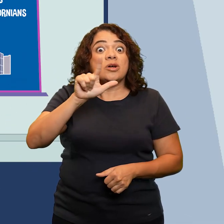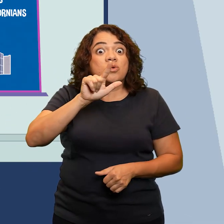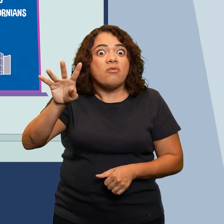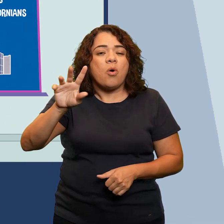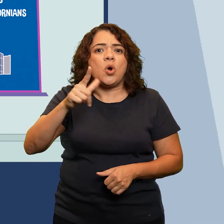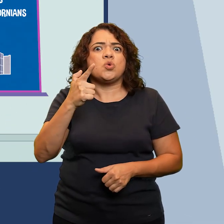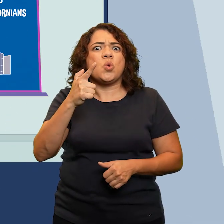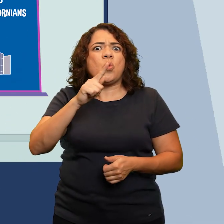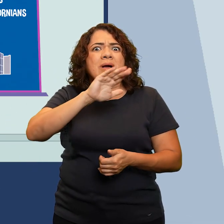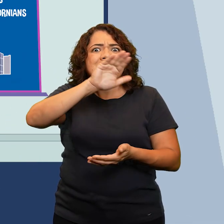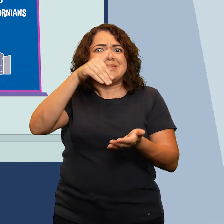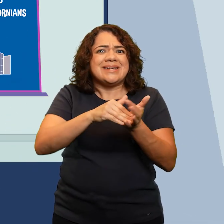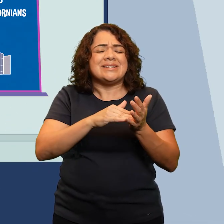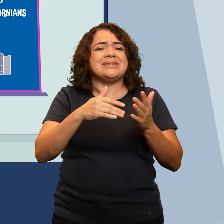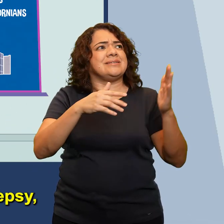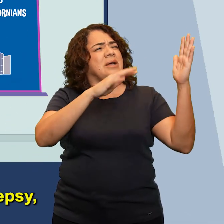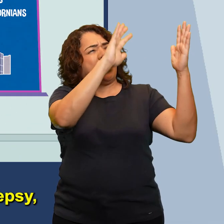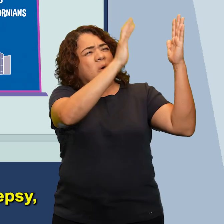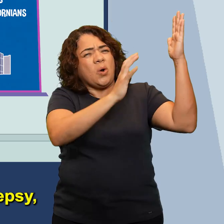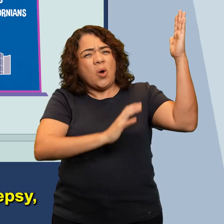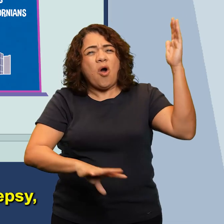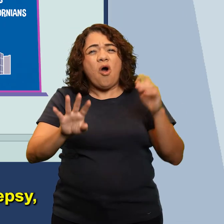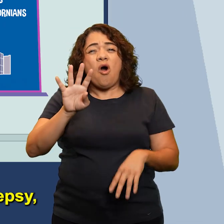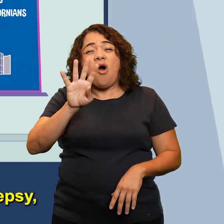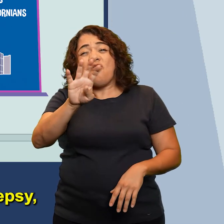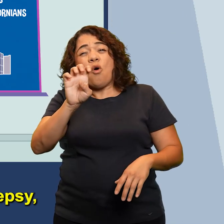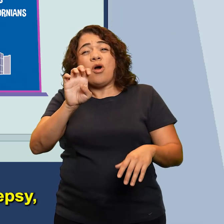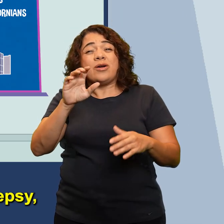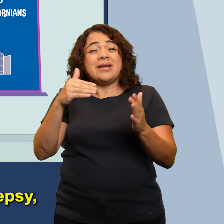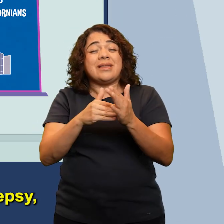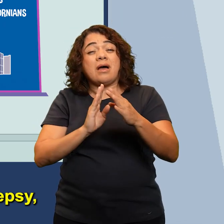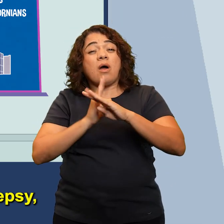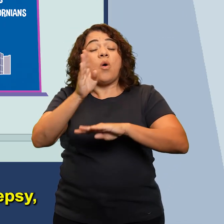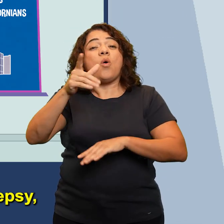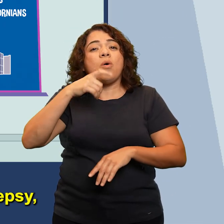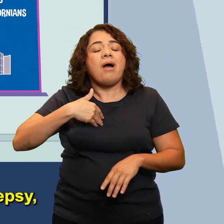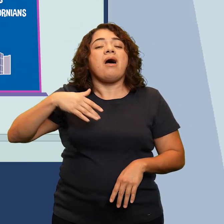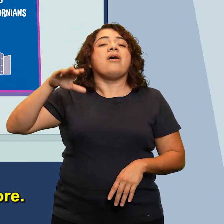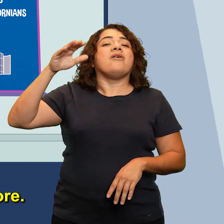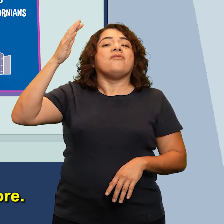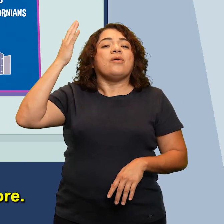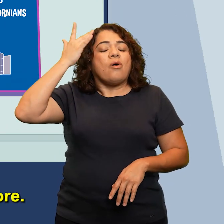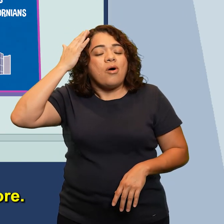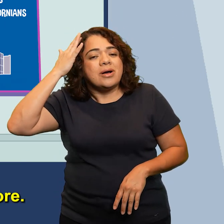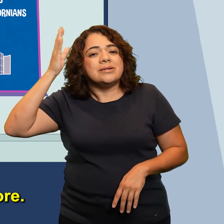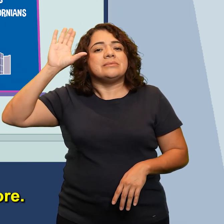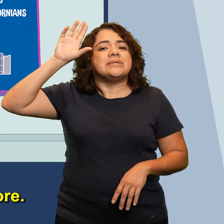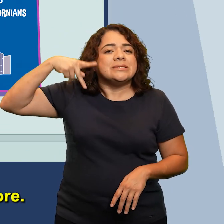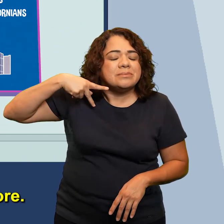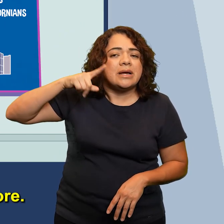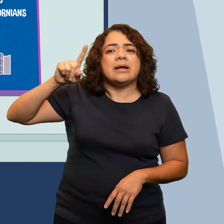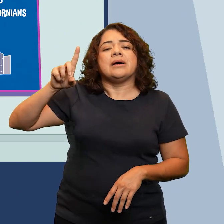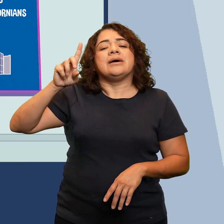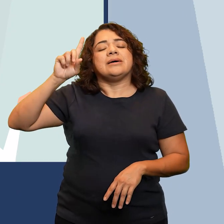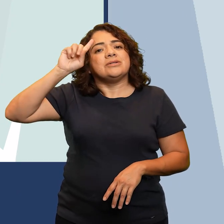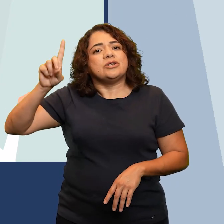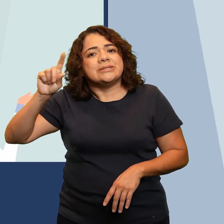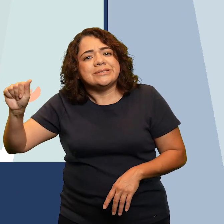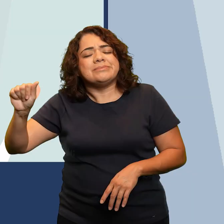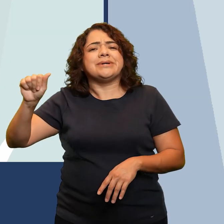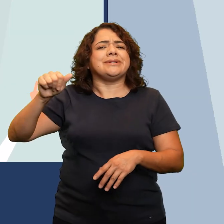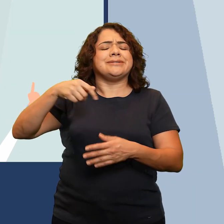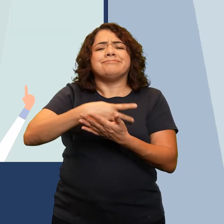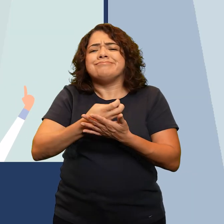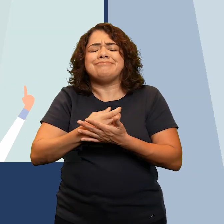over 400,000 Californians with autism, cerebral palsy, epilepsy, intellectual disabilities, and more.